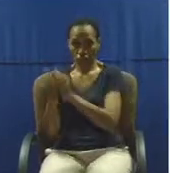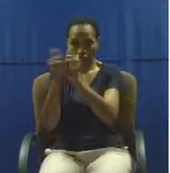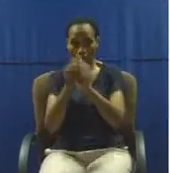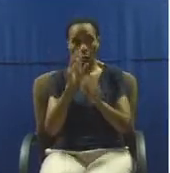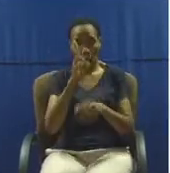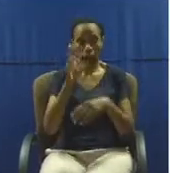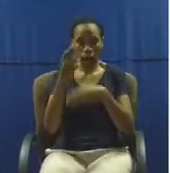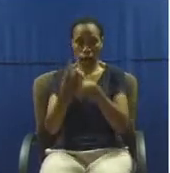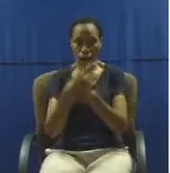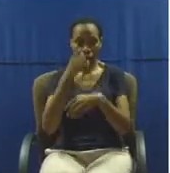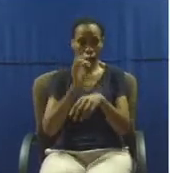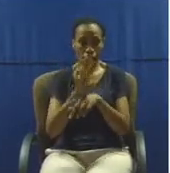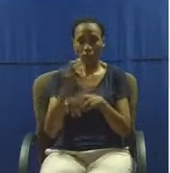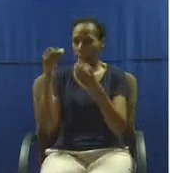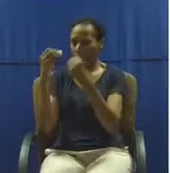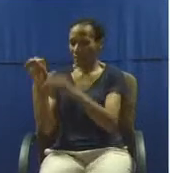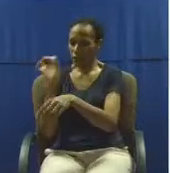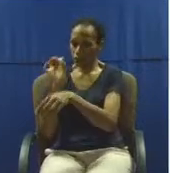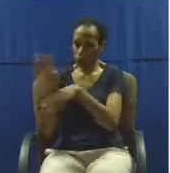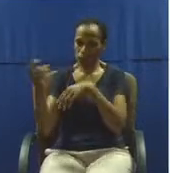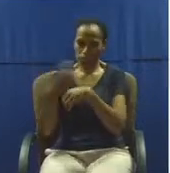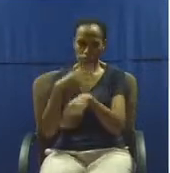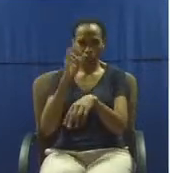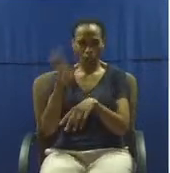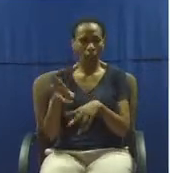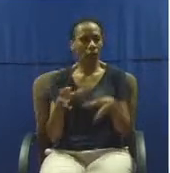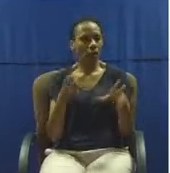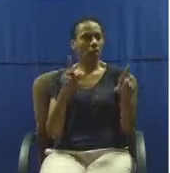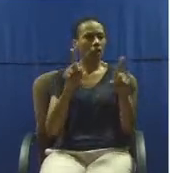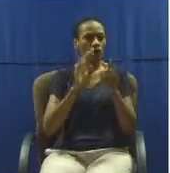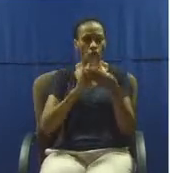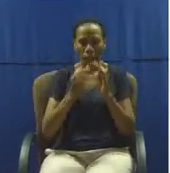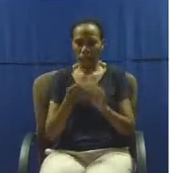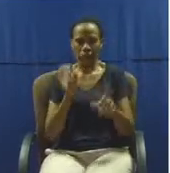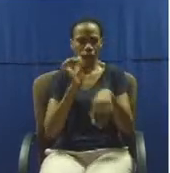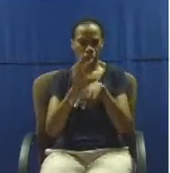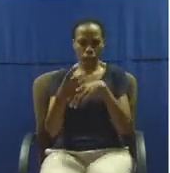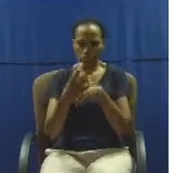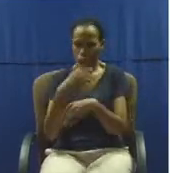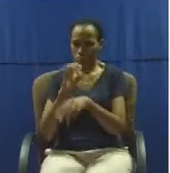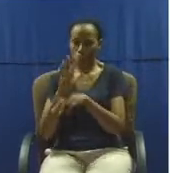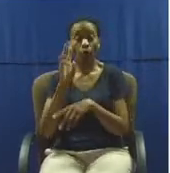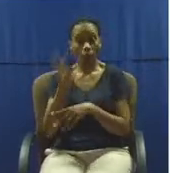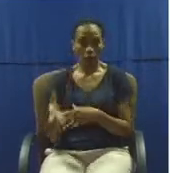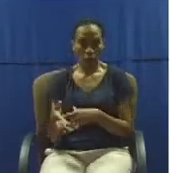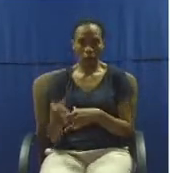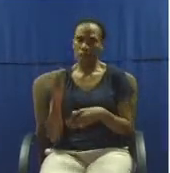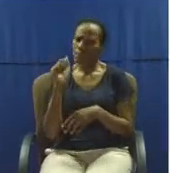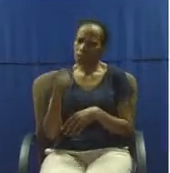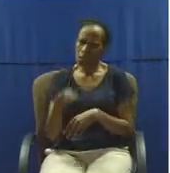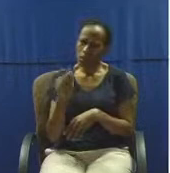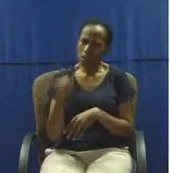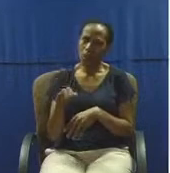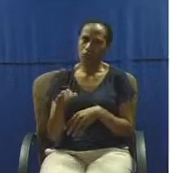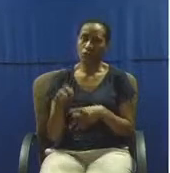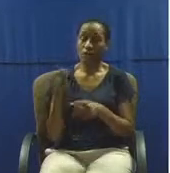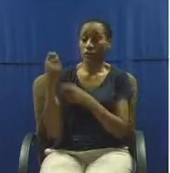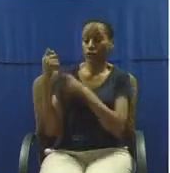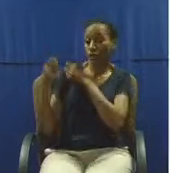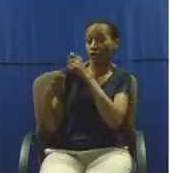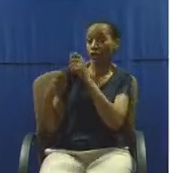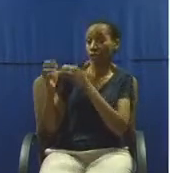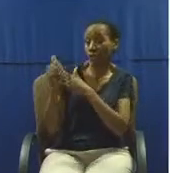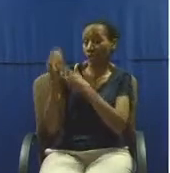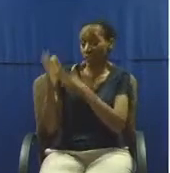partners, business, labor, and communities, and indeed also our traditional